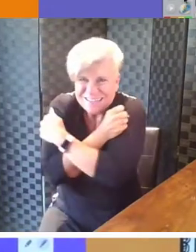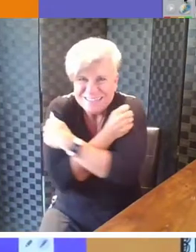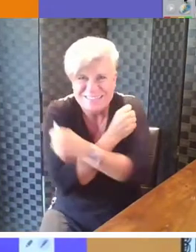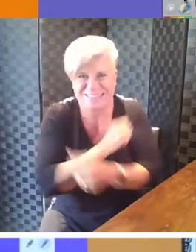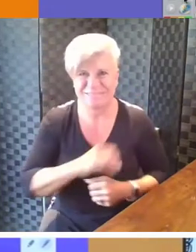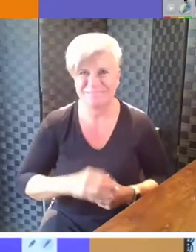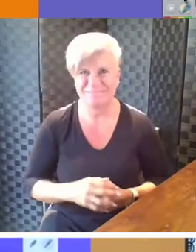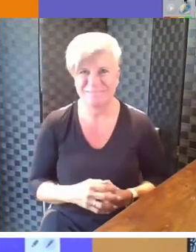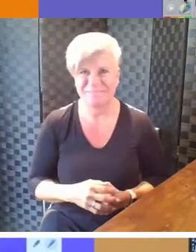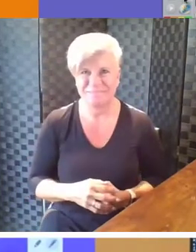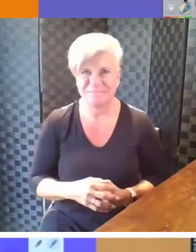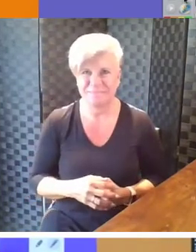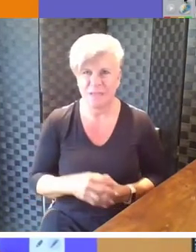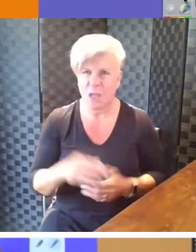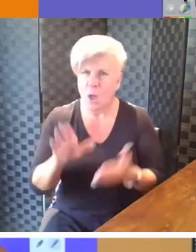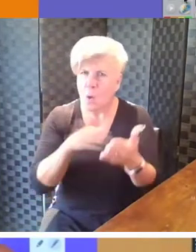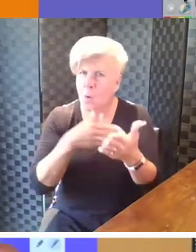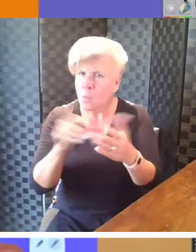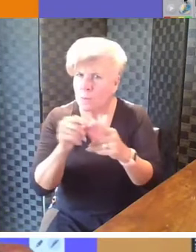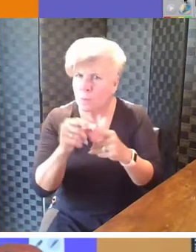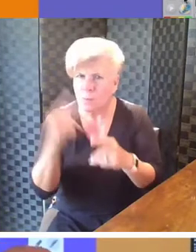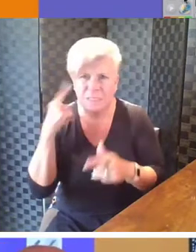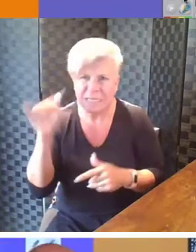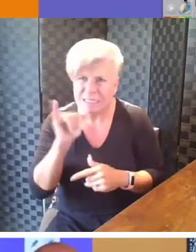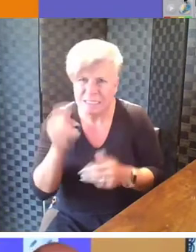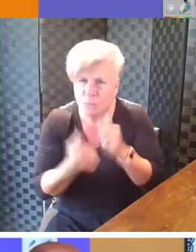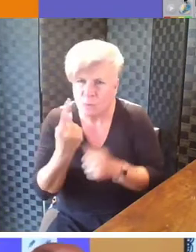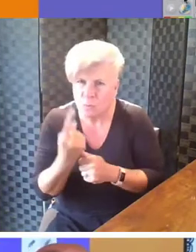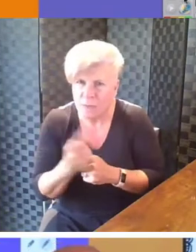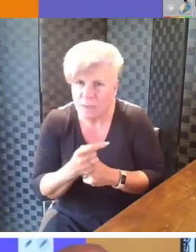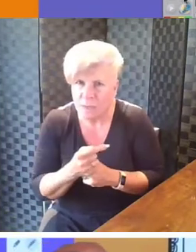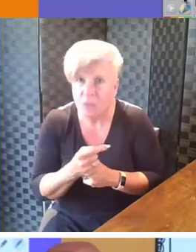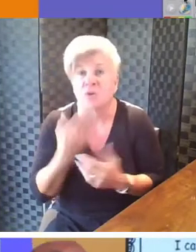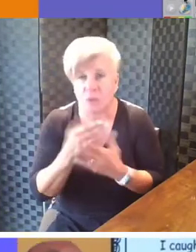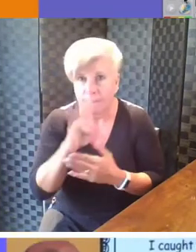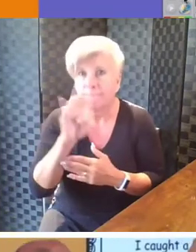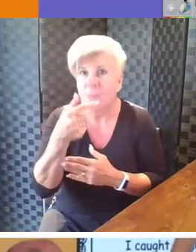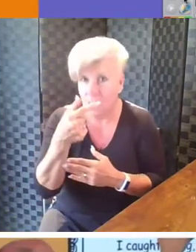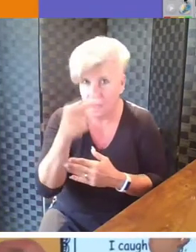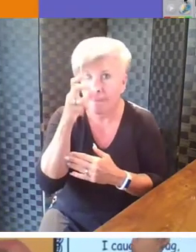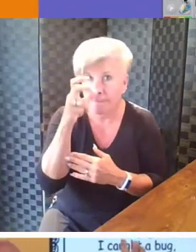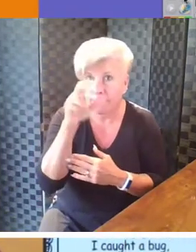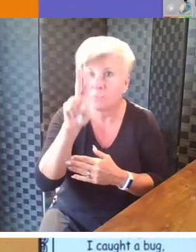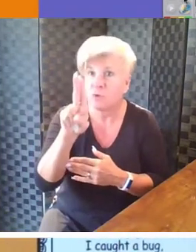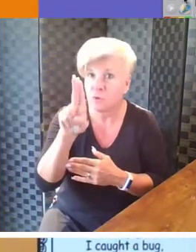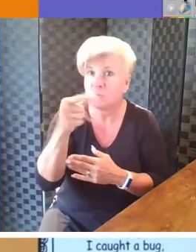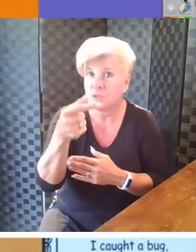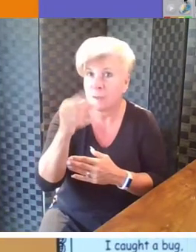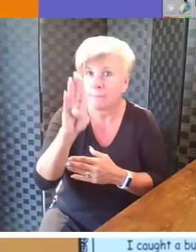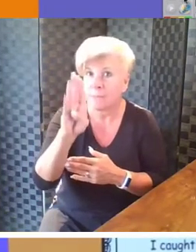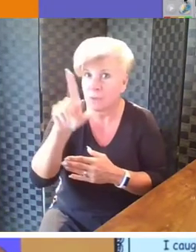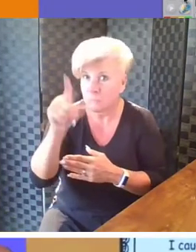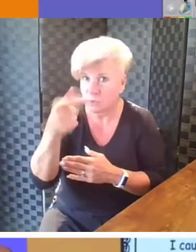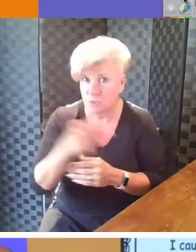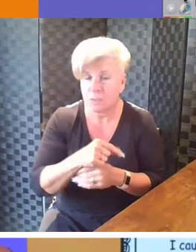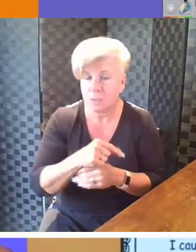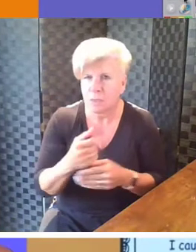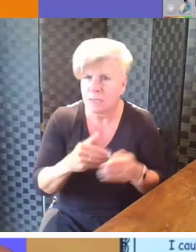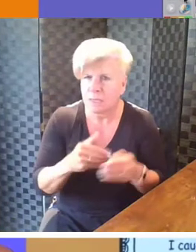hug. What are the rhyming words? Good, you started with bug. Tell me what's next.